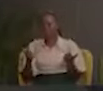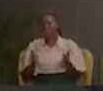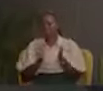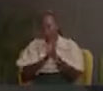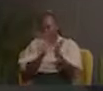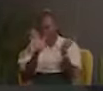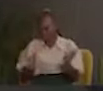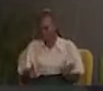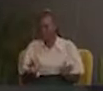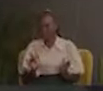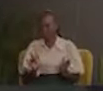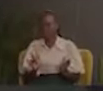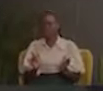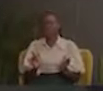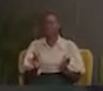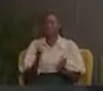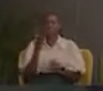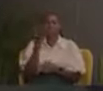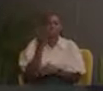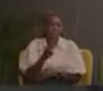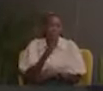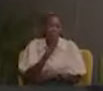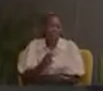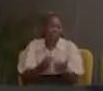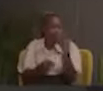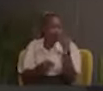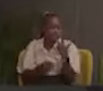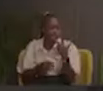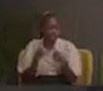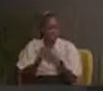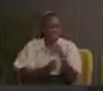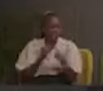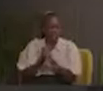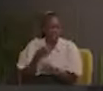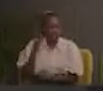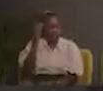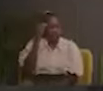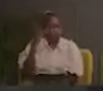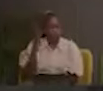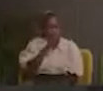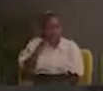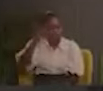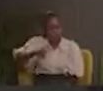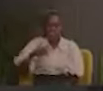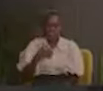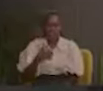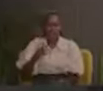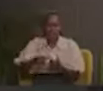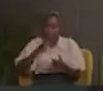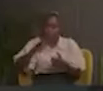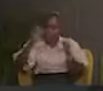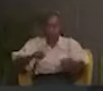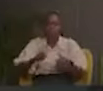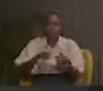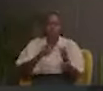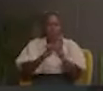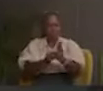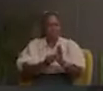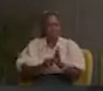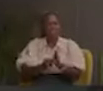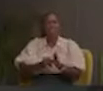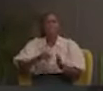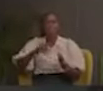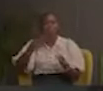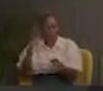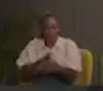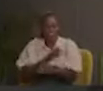save time, there are three kinds of knowledge you must have to be able to manifest promises and desires. I'll